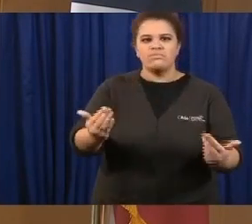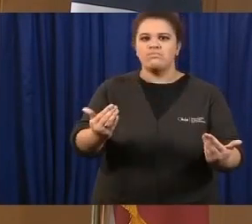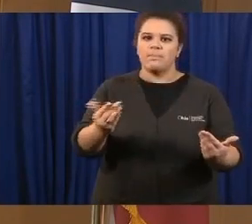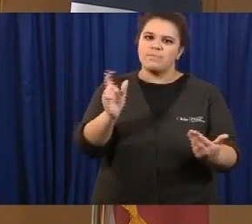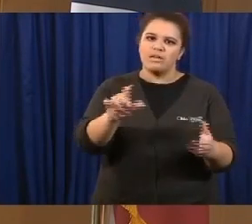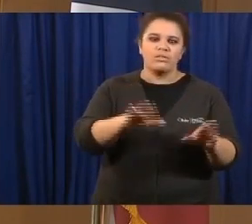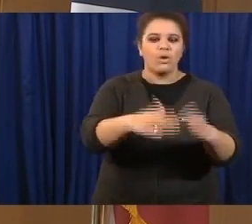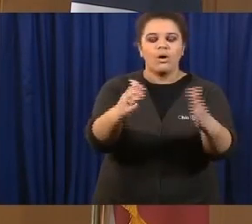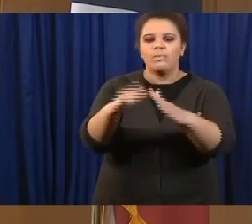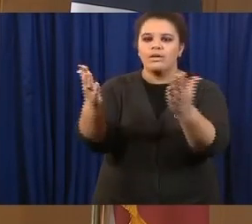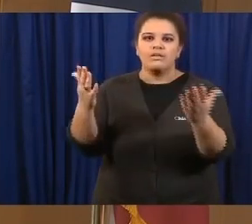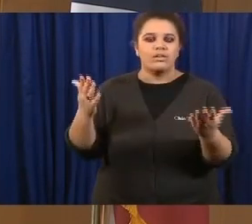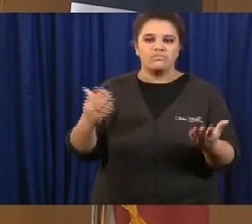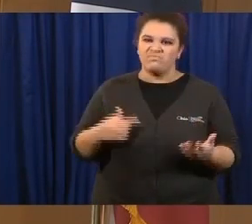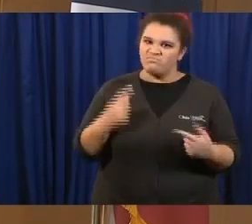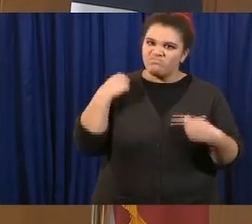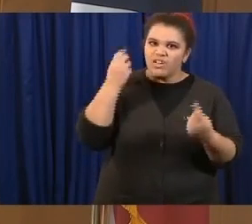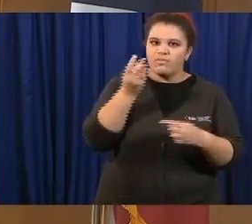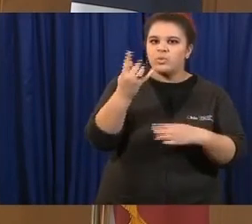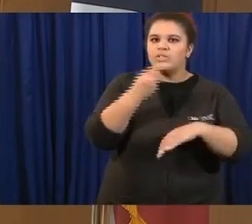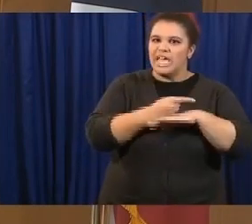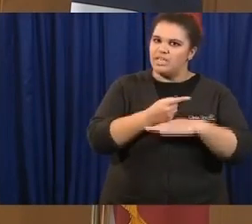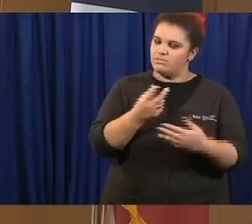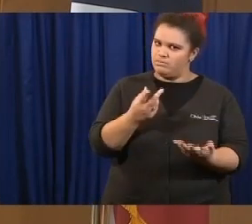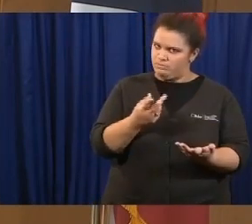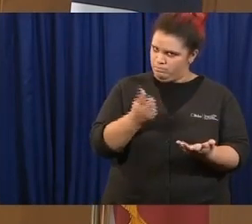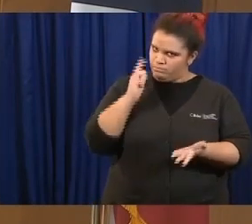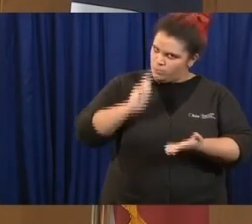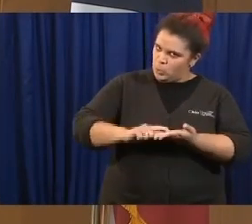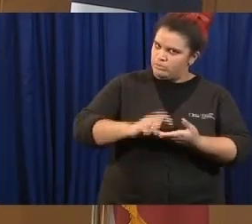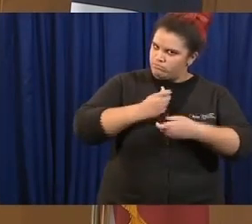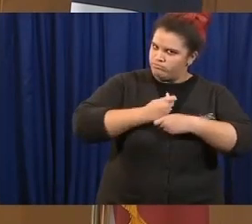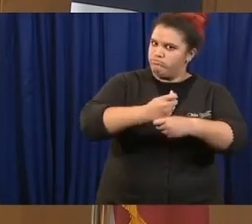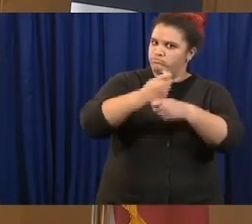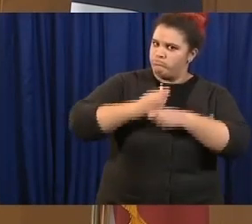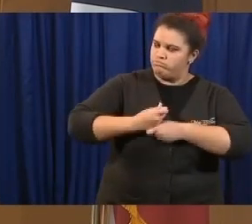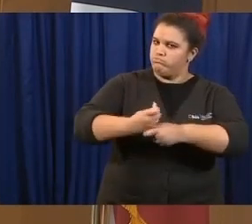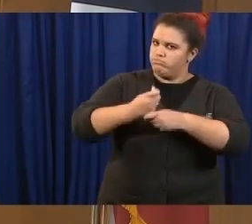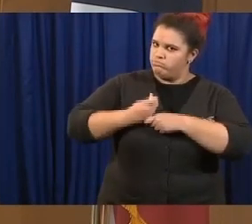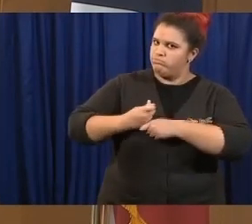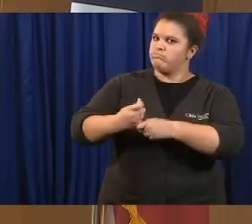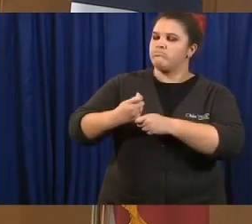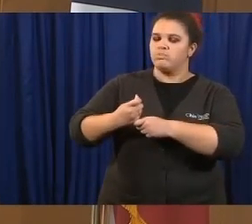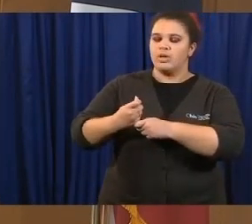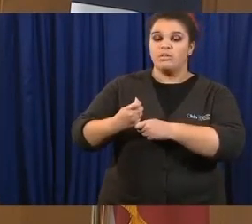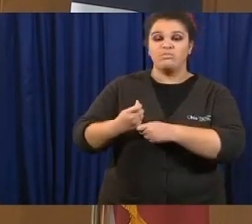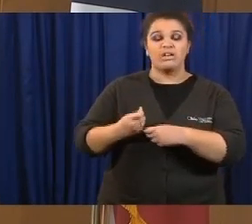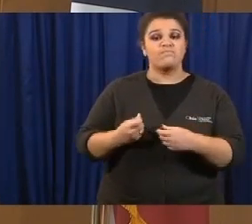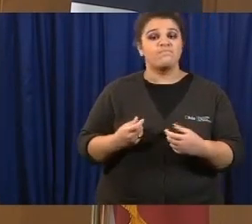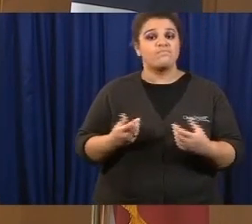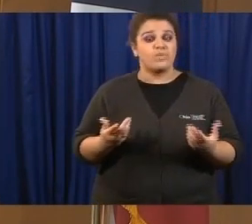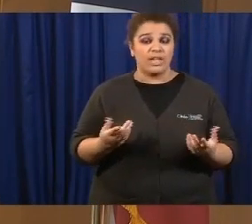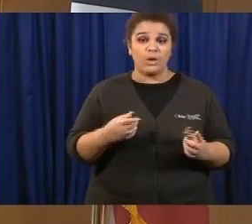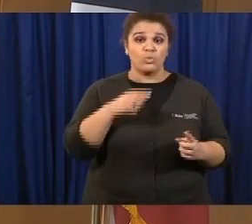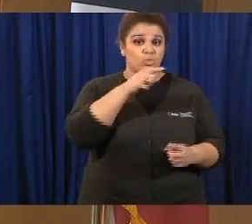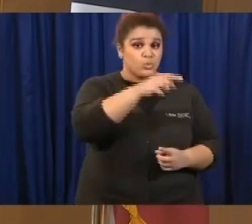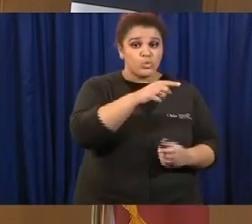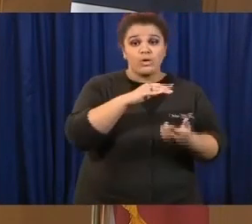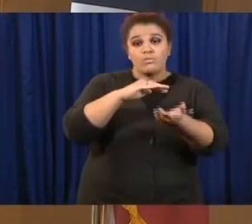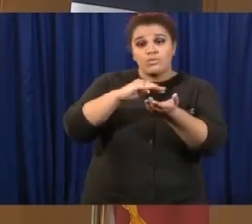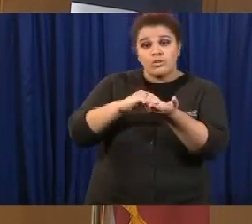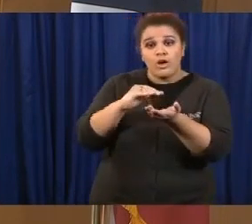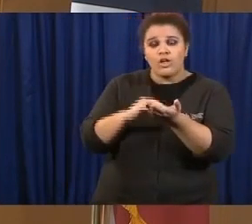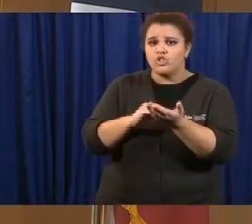have some goodwill built up with Ohioans, but how worried are you that there is a growing backlash and there will be a